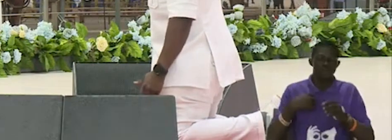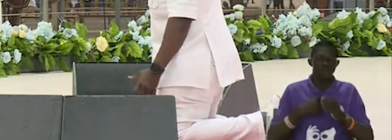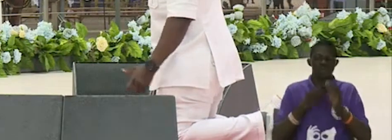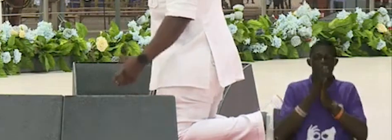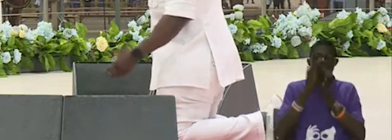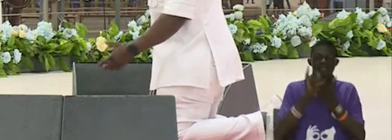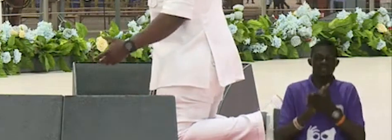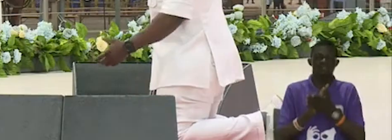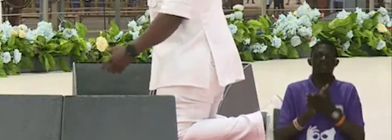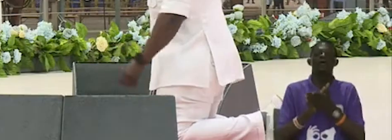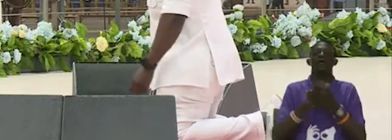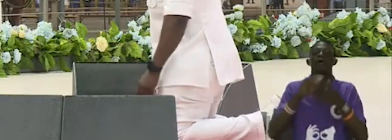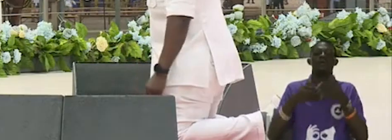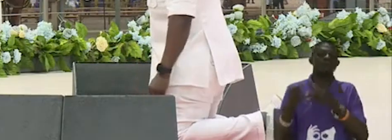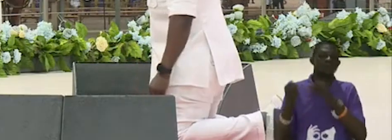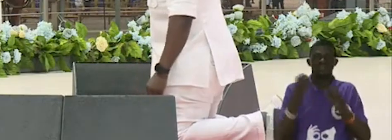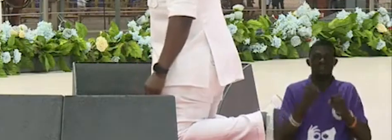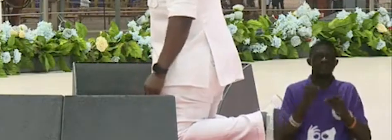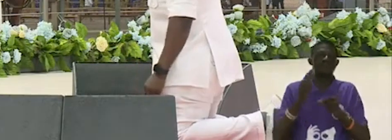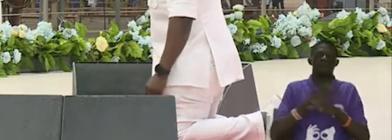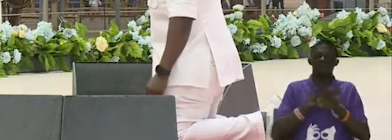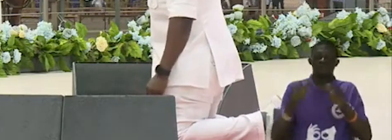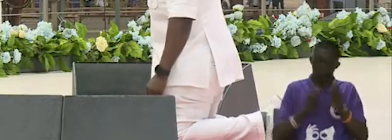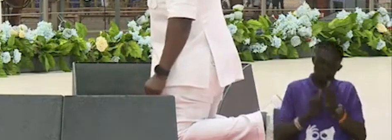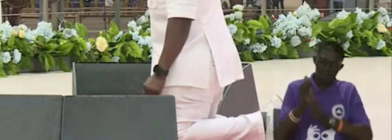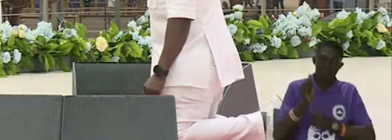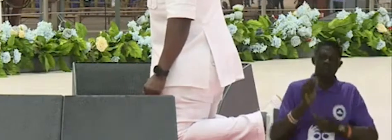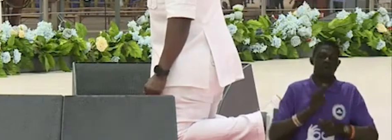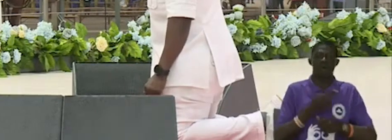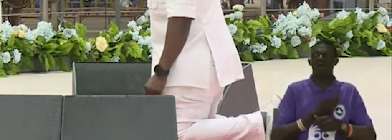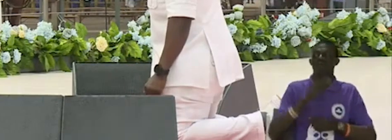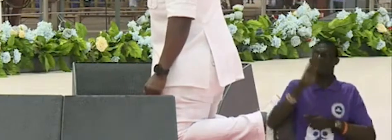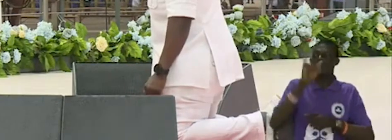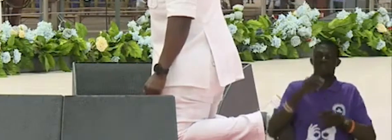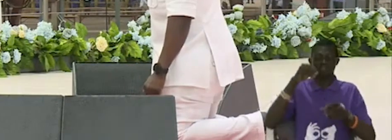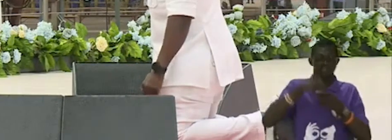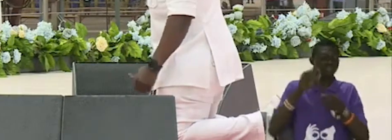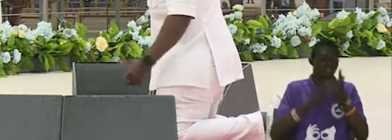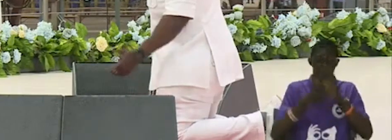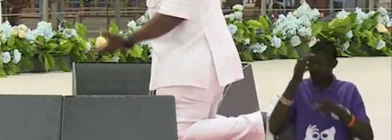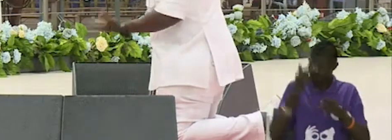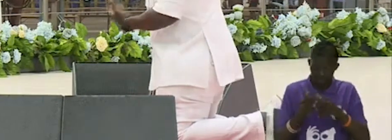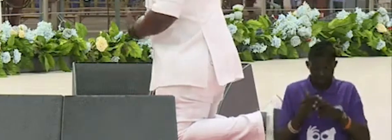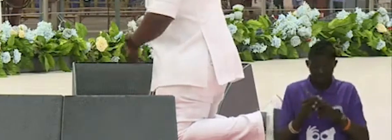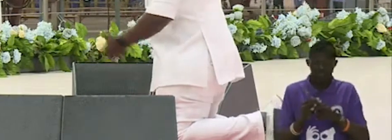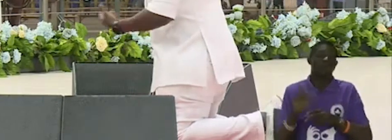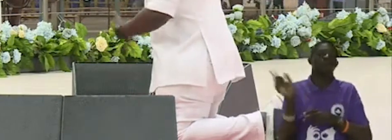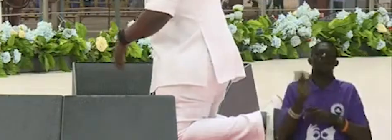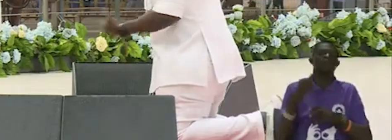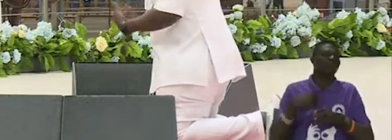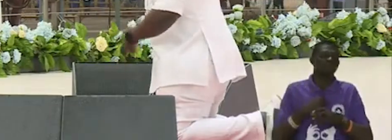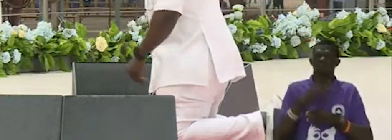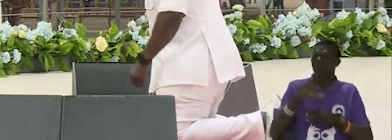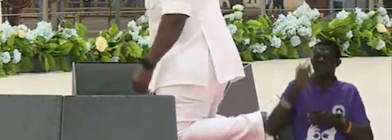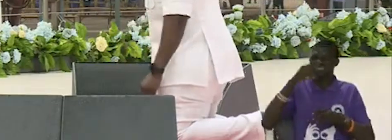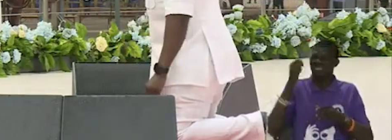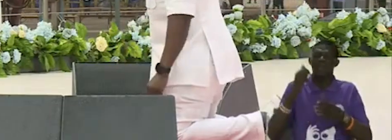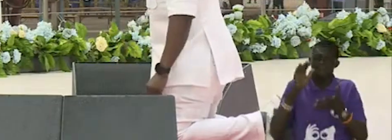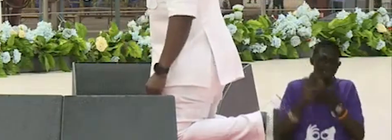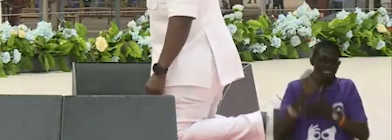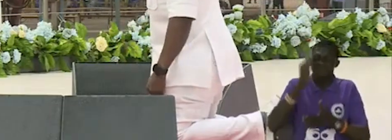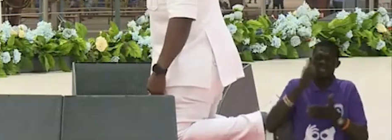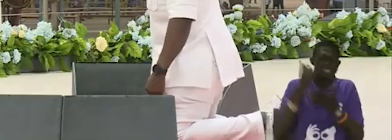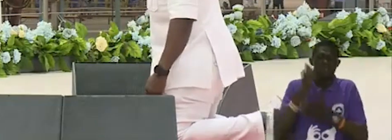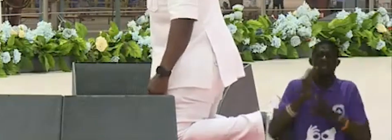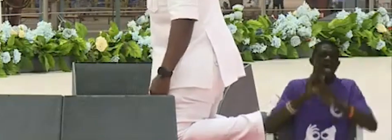God that you will not pass us by in Jesus' name. Wherever you find a believing amen, answer